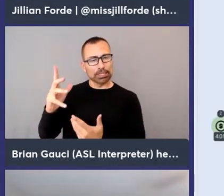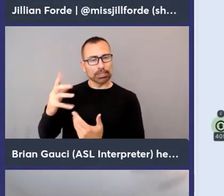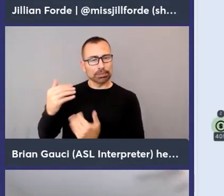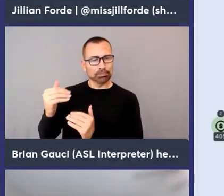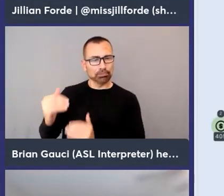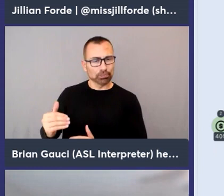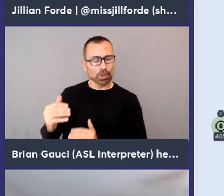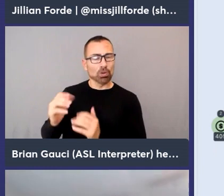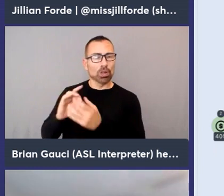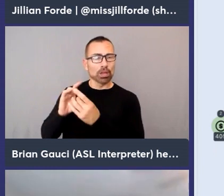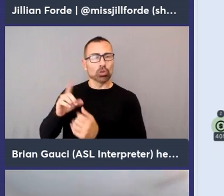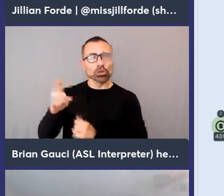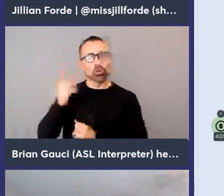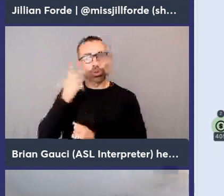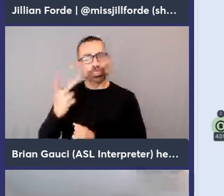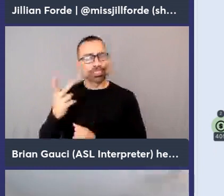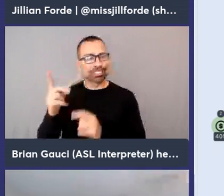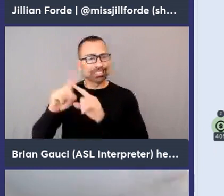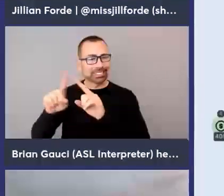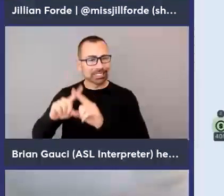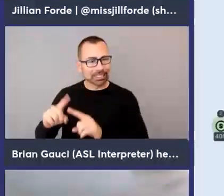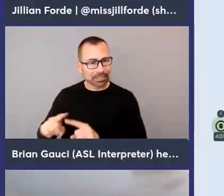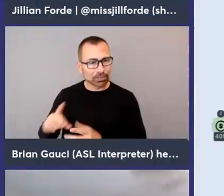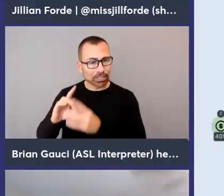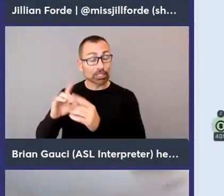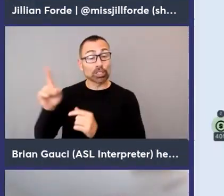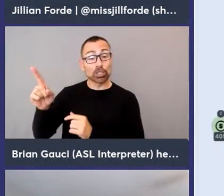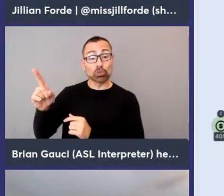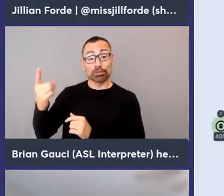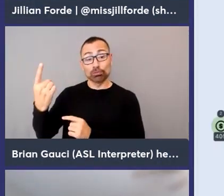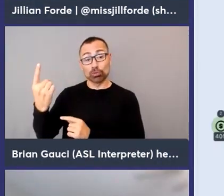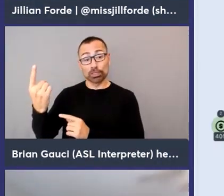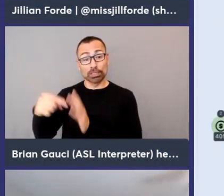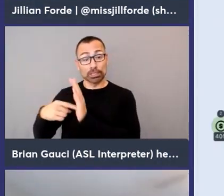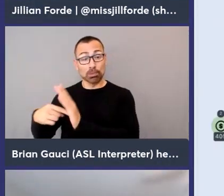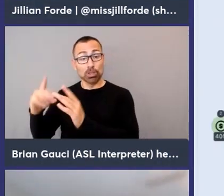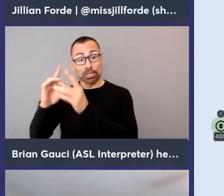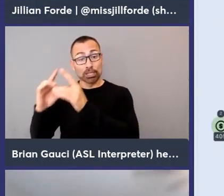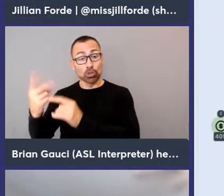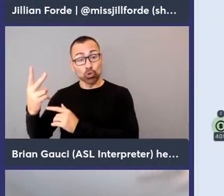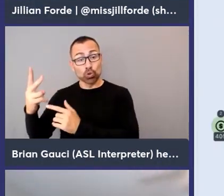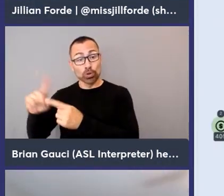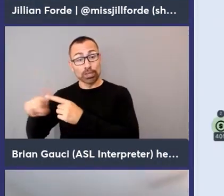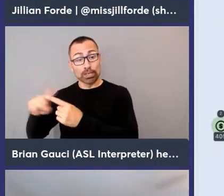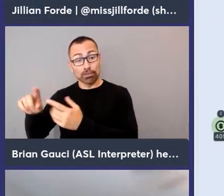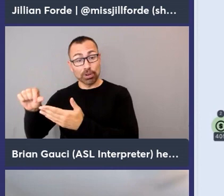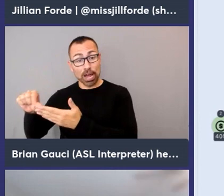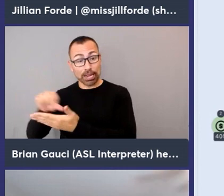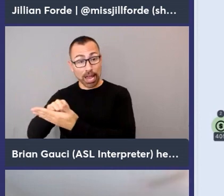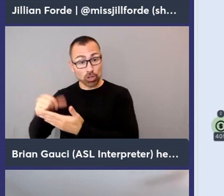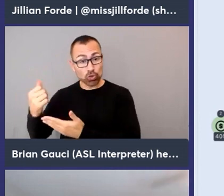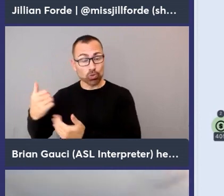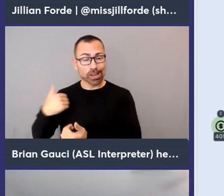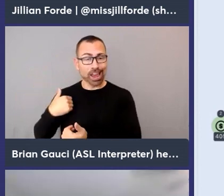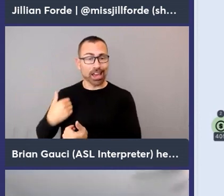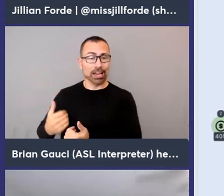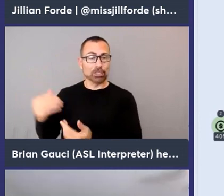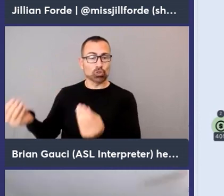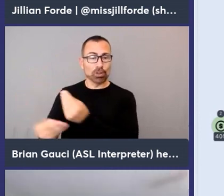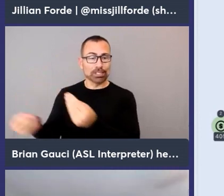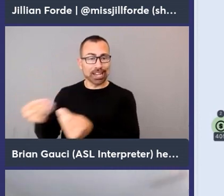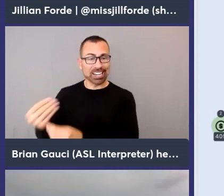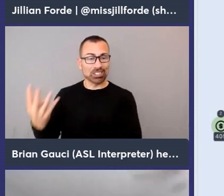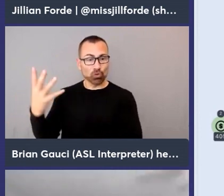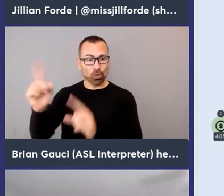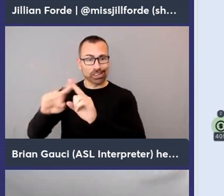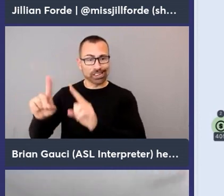of connections. In this case, this is connected to 2 different accounts and 4 different transactions. You can also come in here and style it. And this has